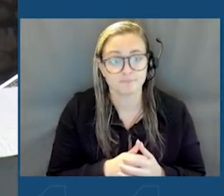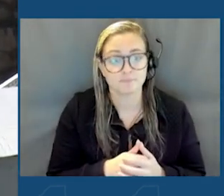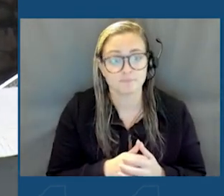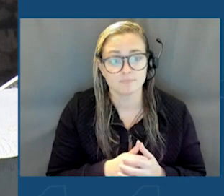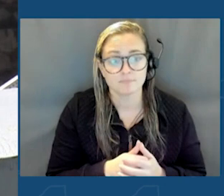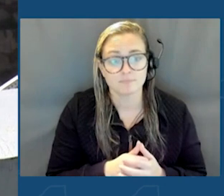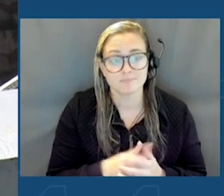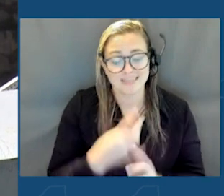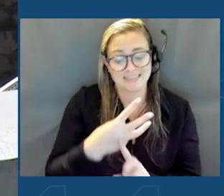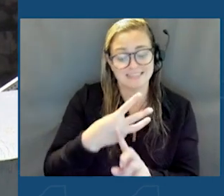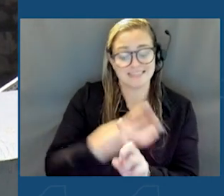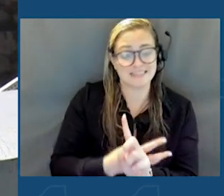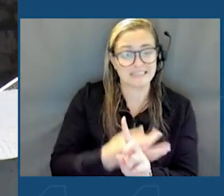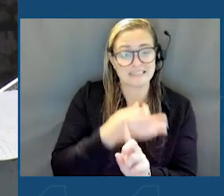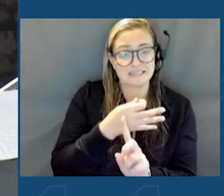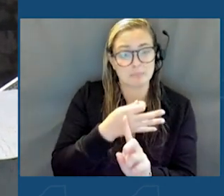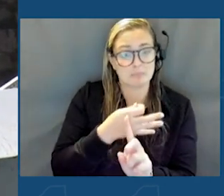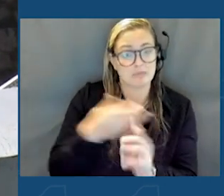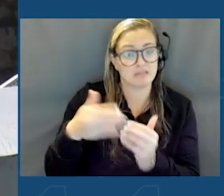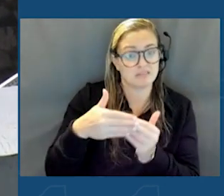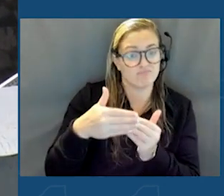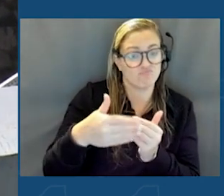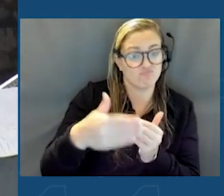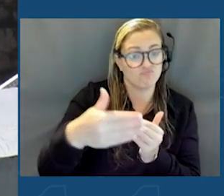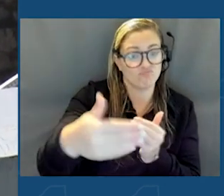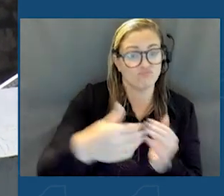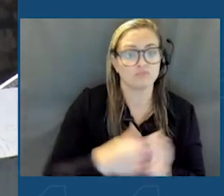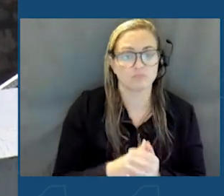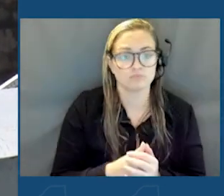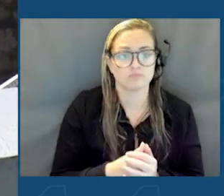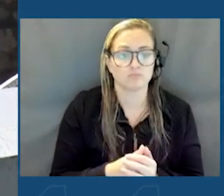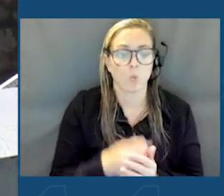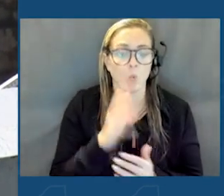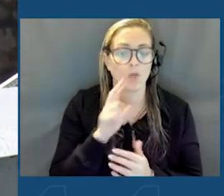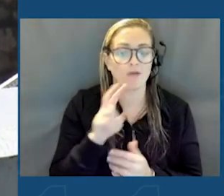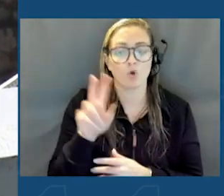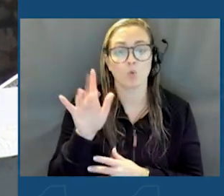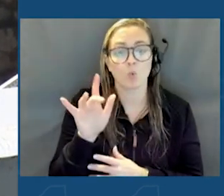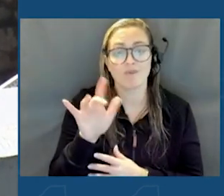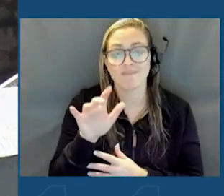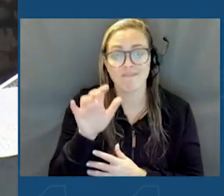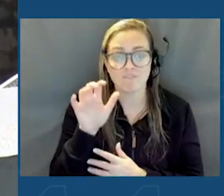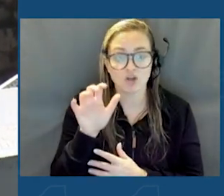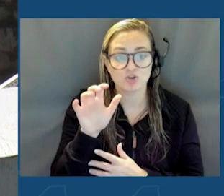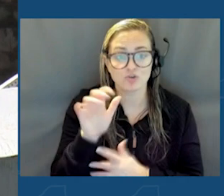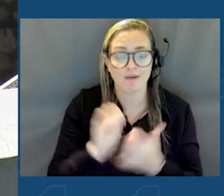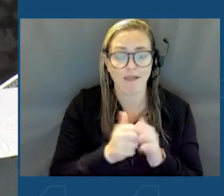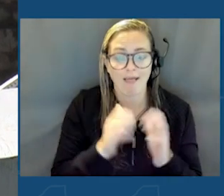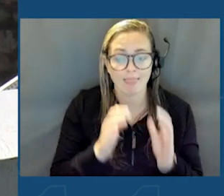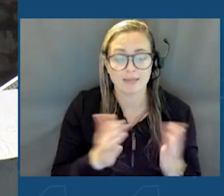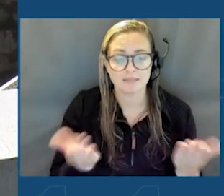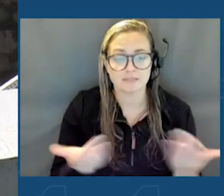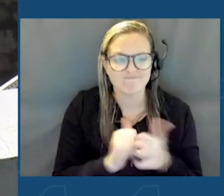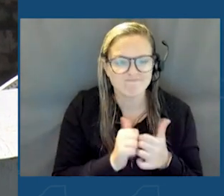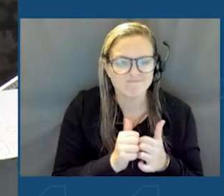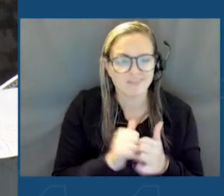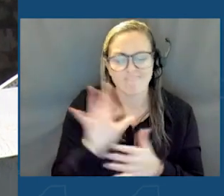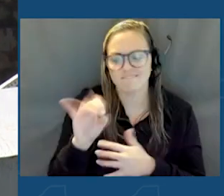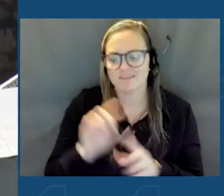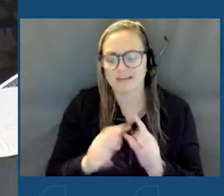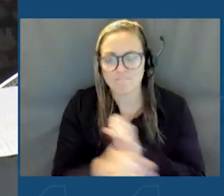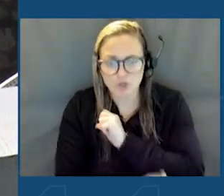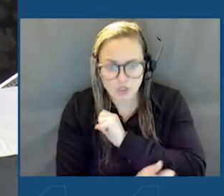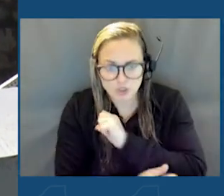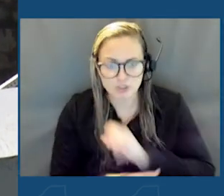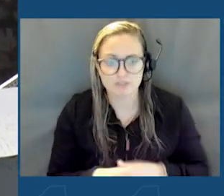6 short months away. We'll have over 2,500 athletes competing here from 50 countries. And